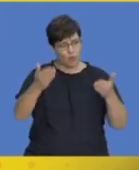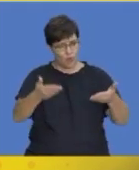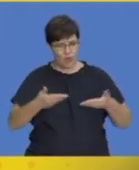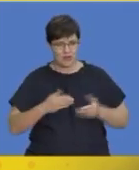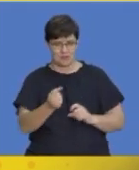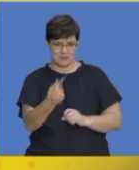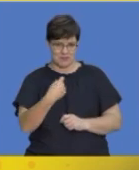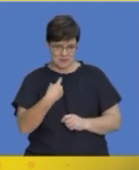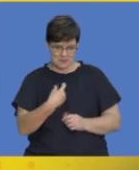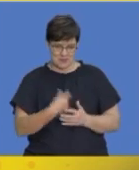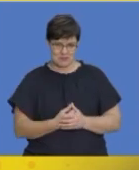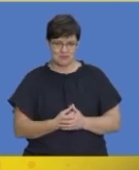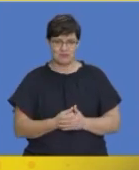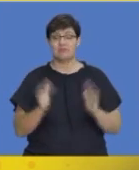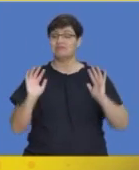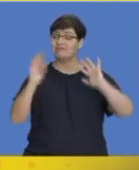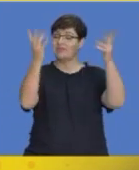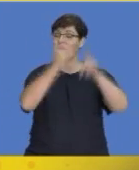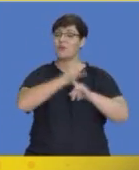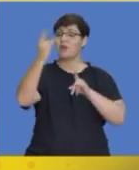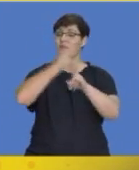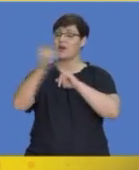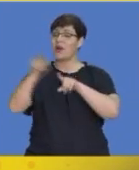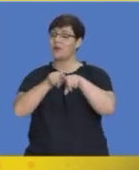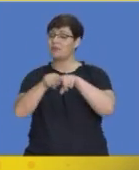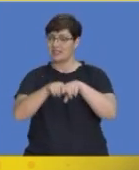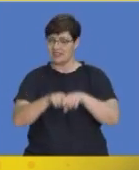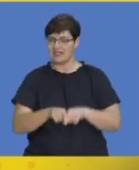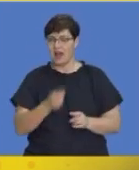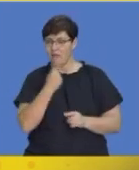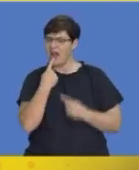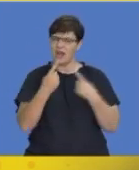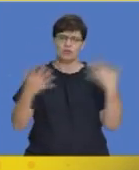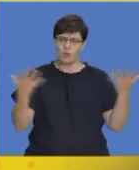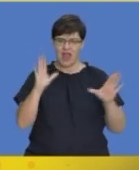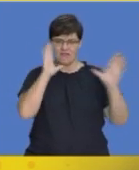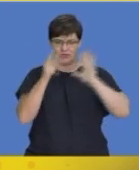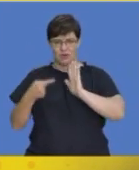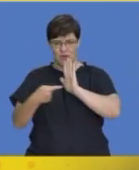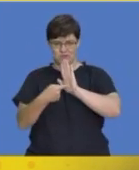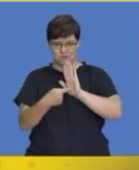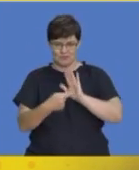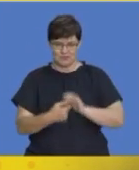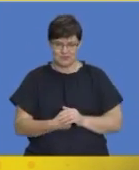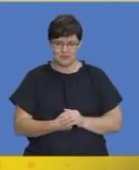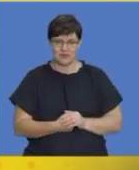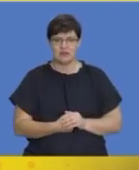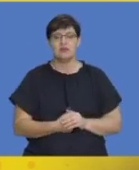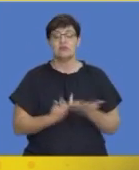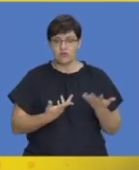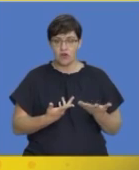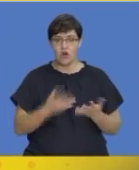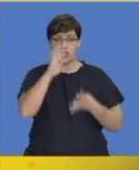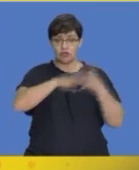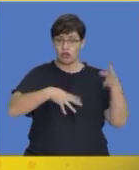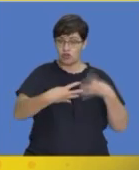all of our competition winners, who will be announced on Facebook after the show. For our schedule, visit